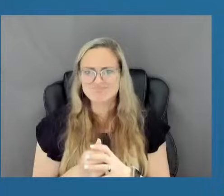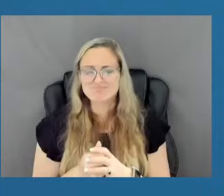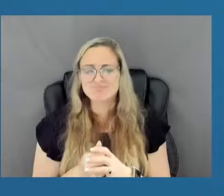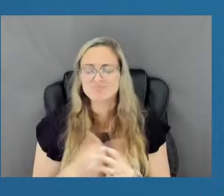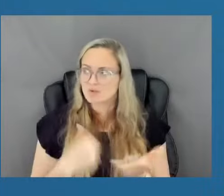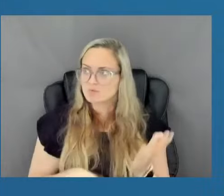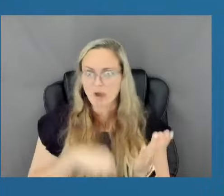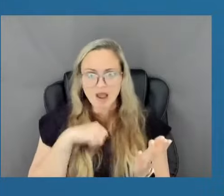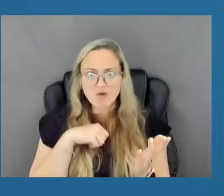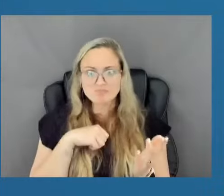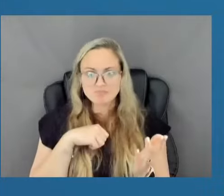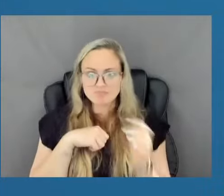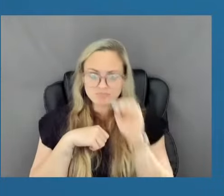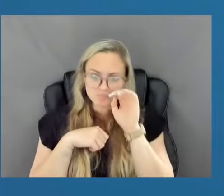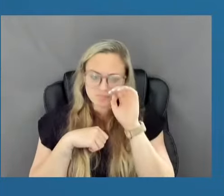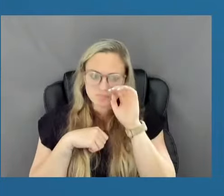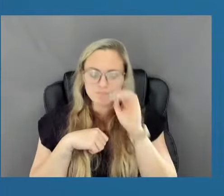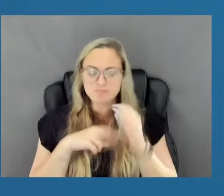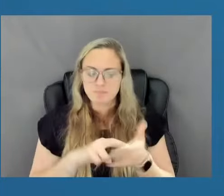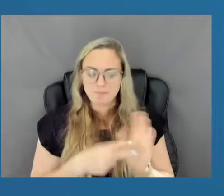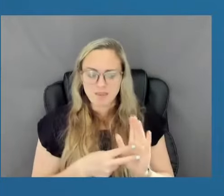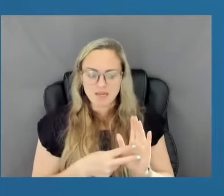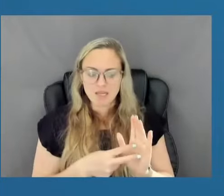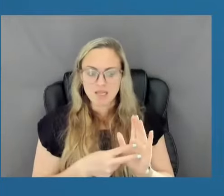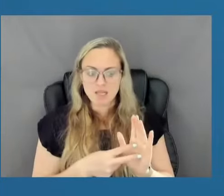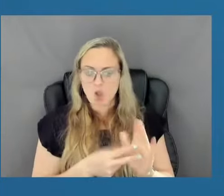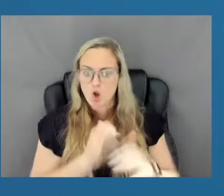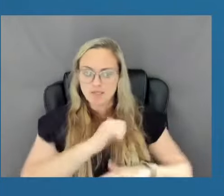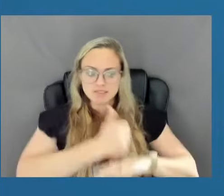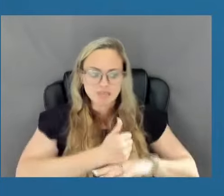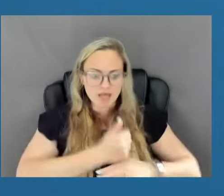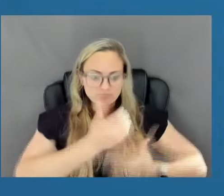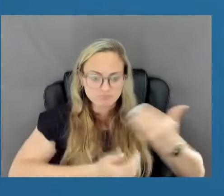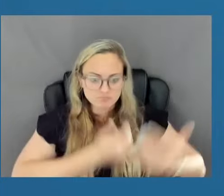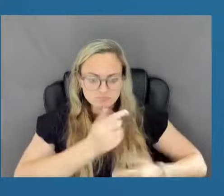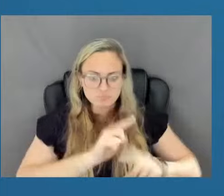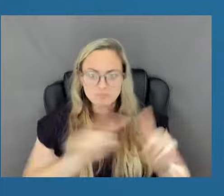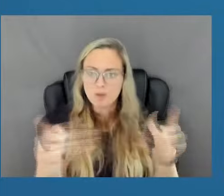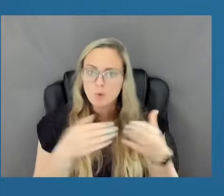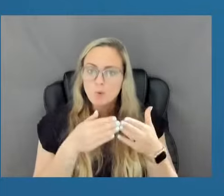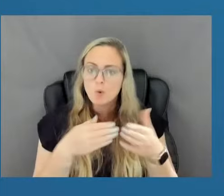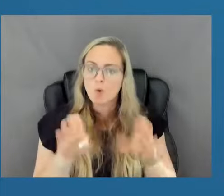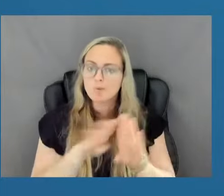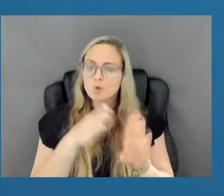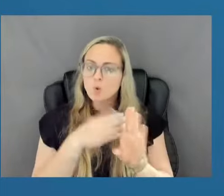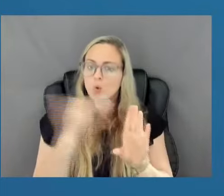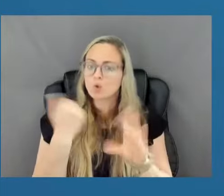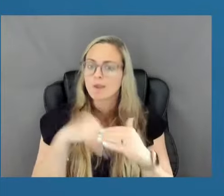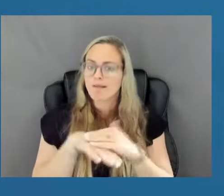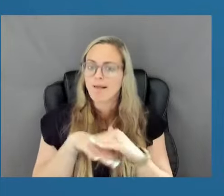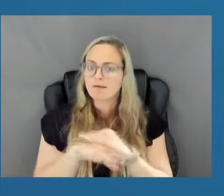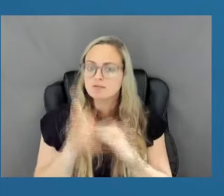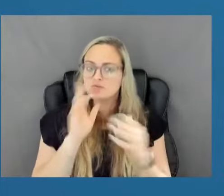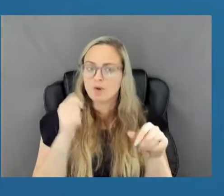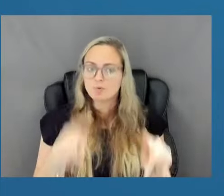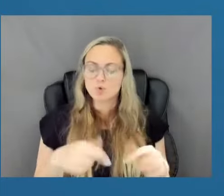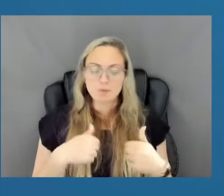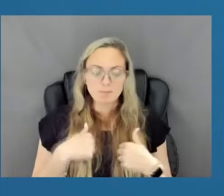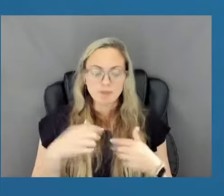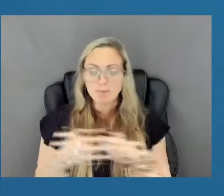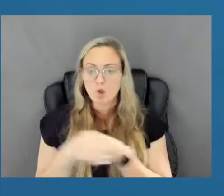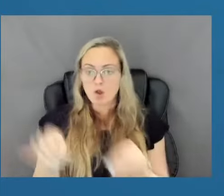proud. Not only that the groundwork had been laid, but that there was an open door for opportunity for me and my office to